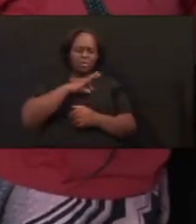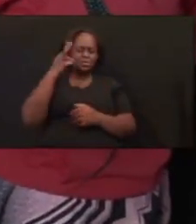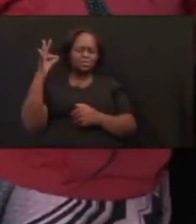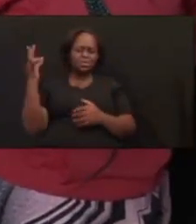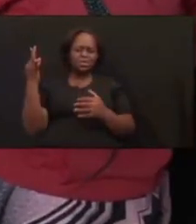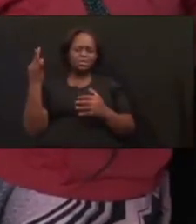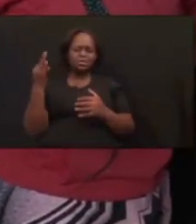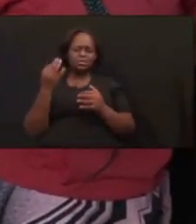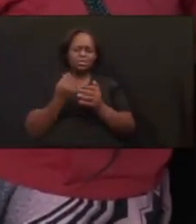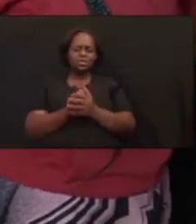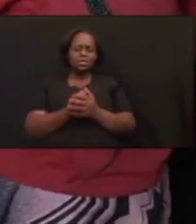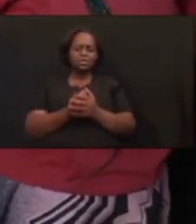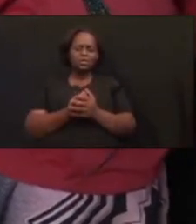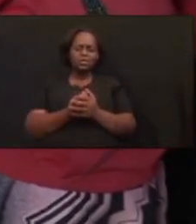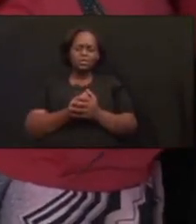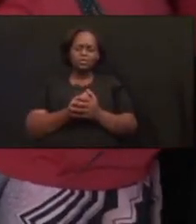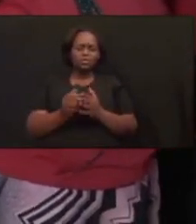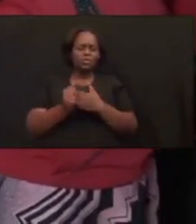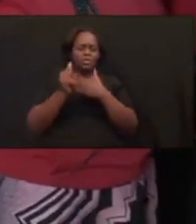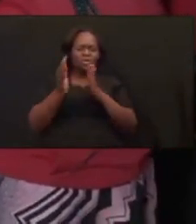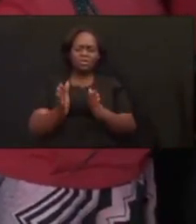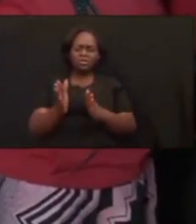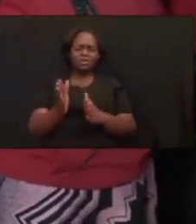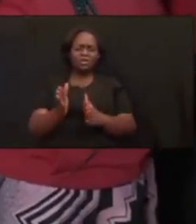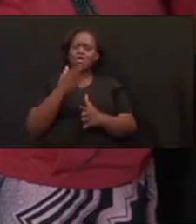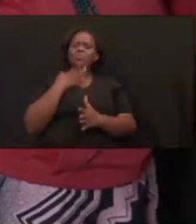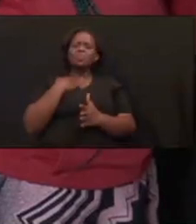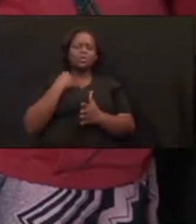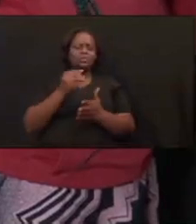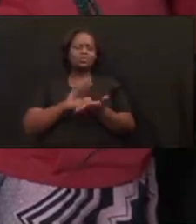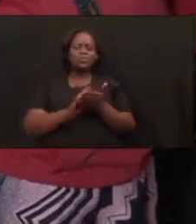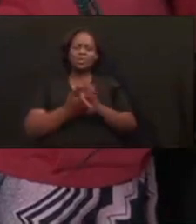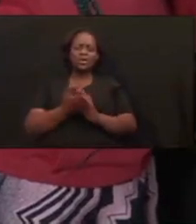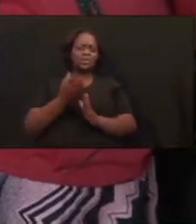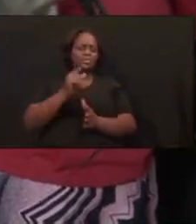I obtain grace. Go ahead and pray.